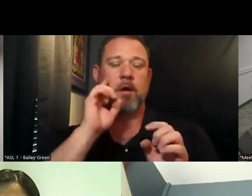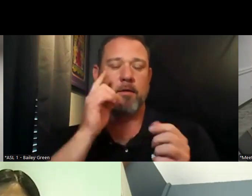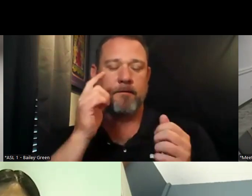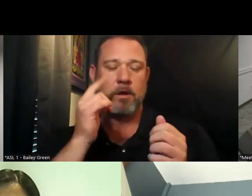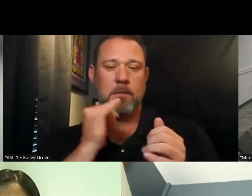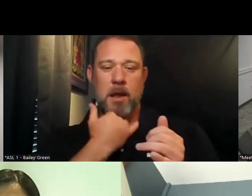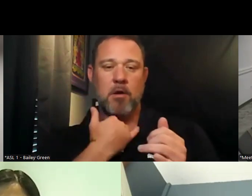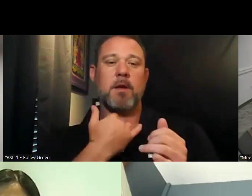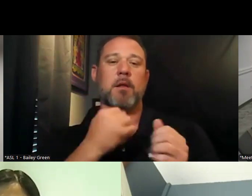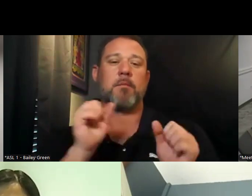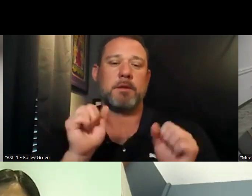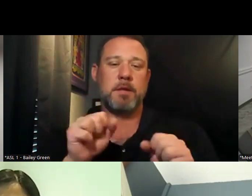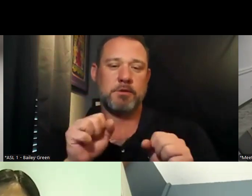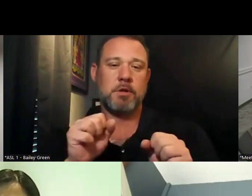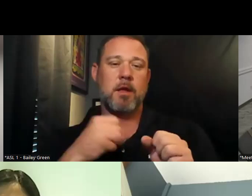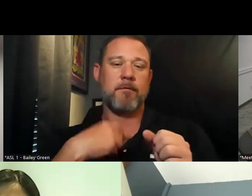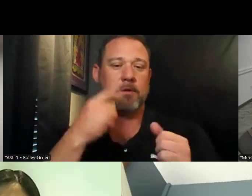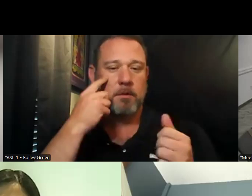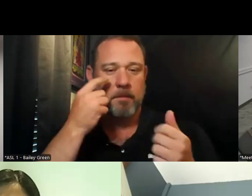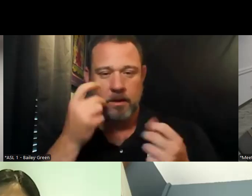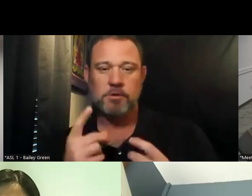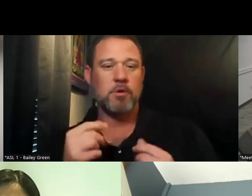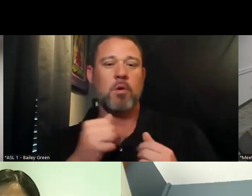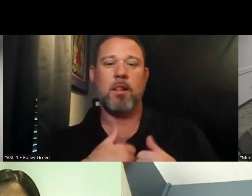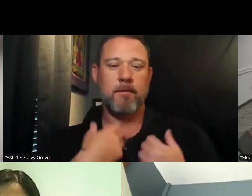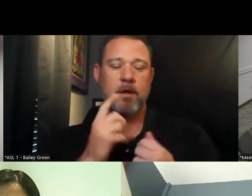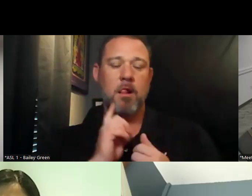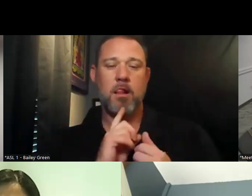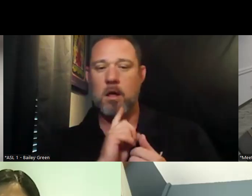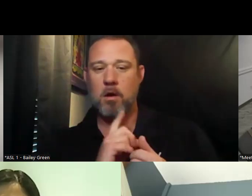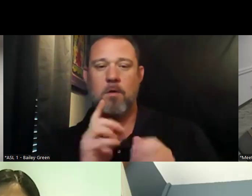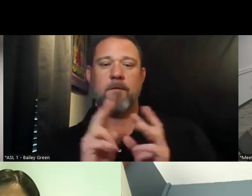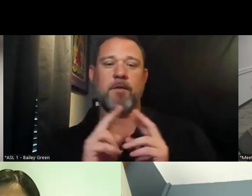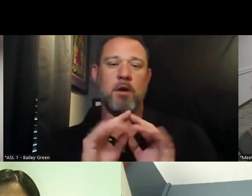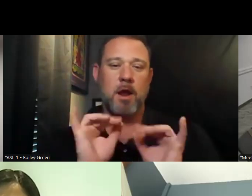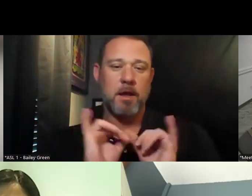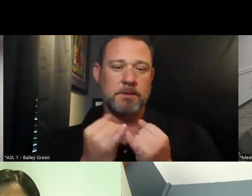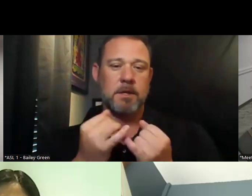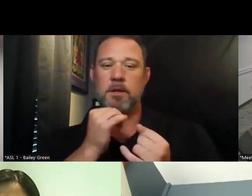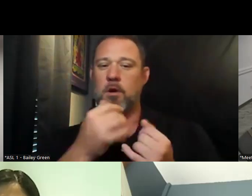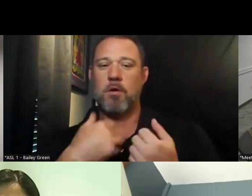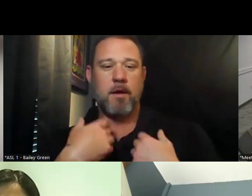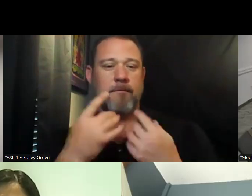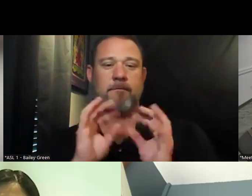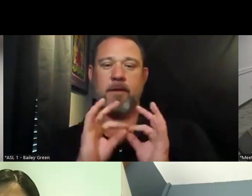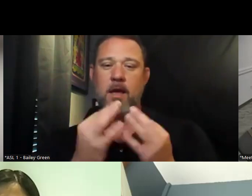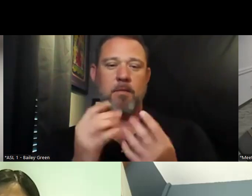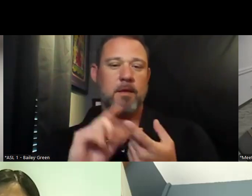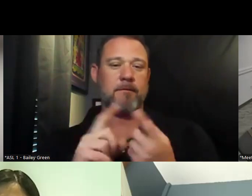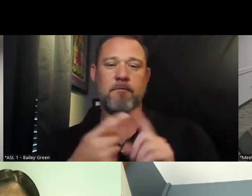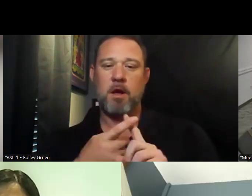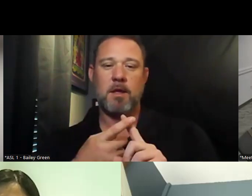and potentially have dementia that are living alone and very isolated, don't have family, don't have